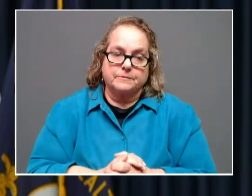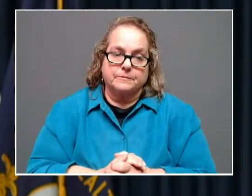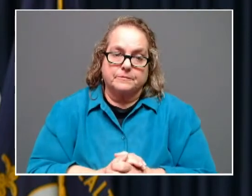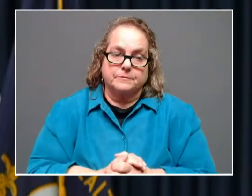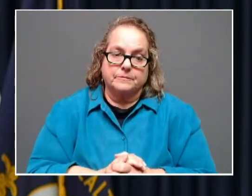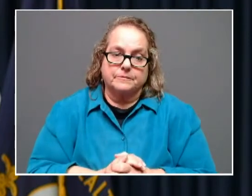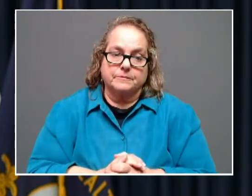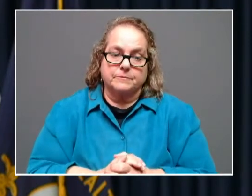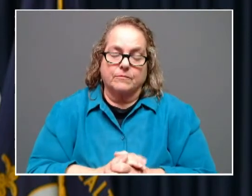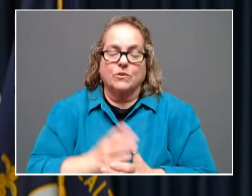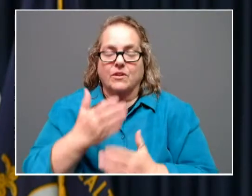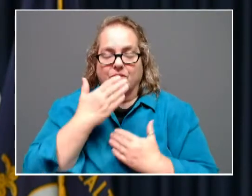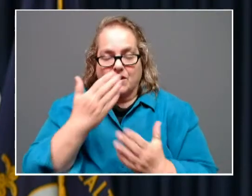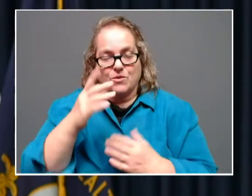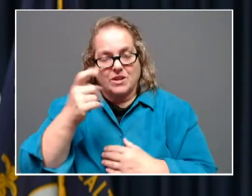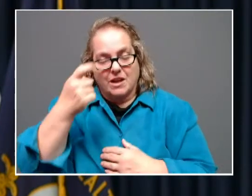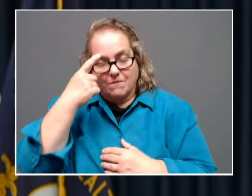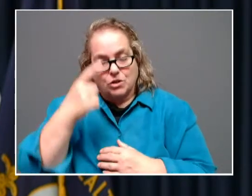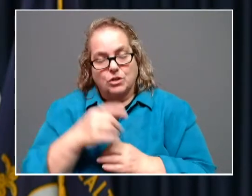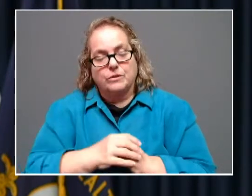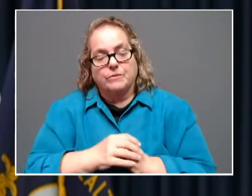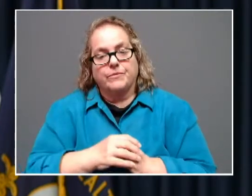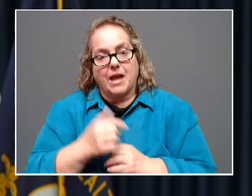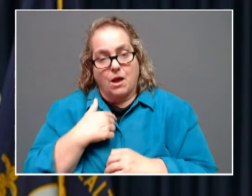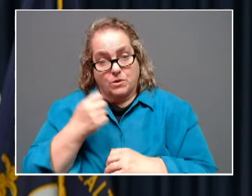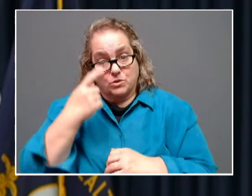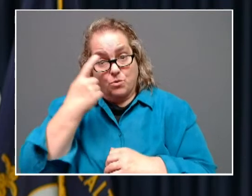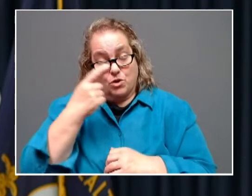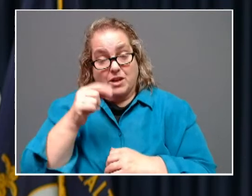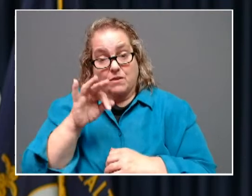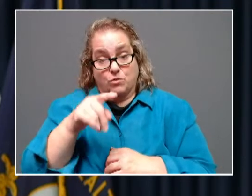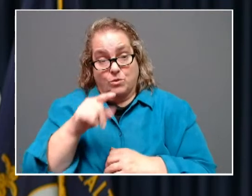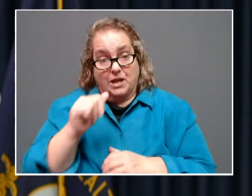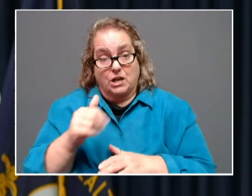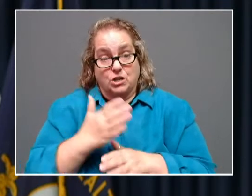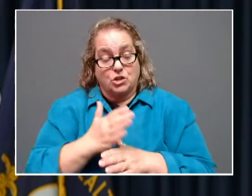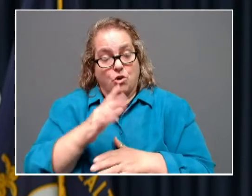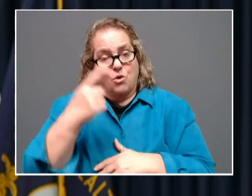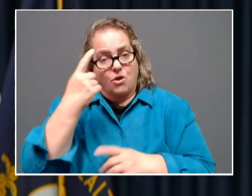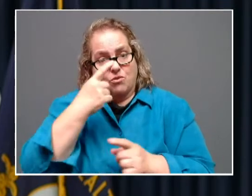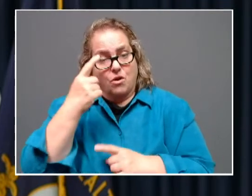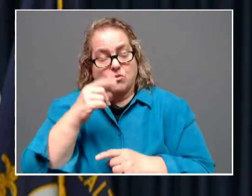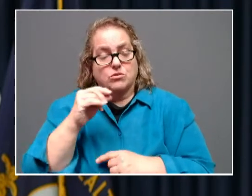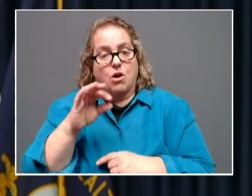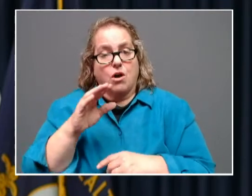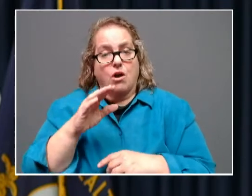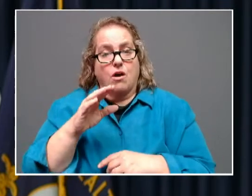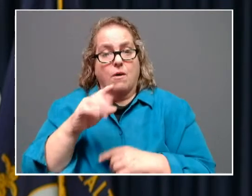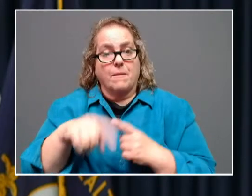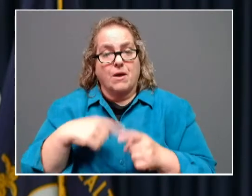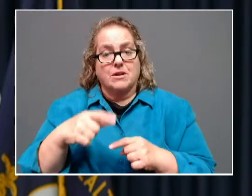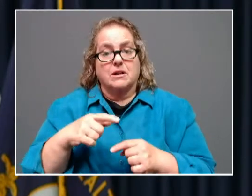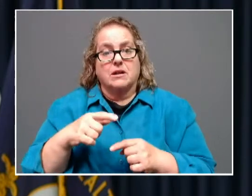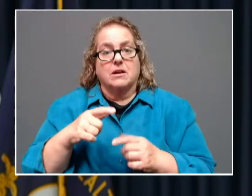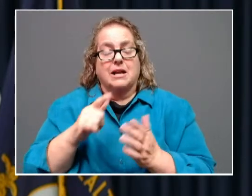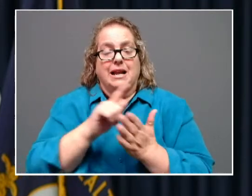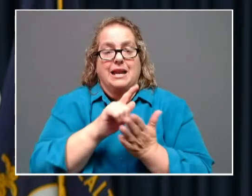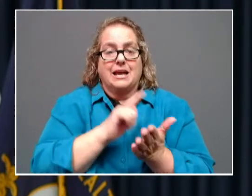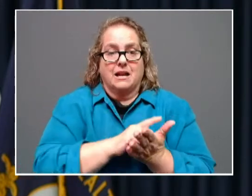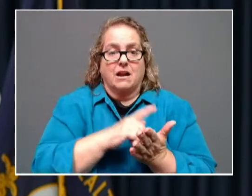Thank you, Governor. I was wondering if you could share what your thoughts are on legalization of recreational marijuana.